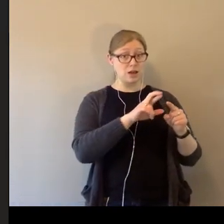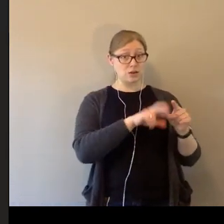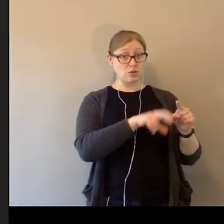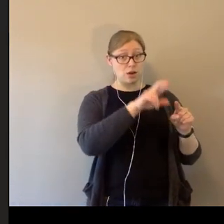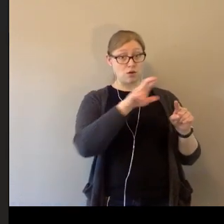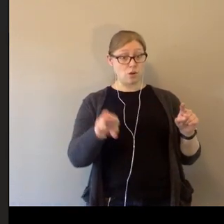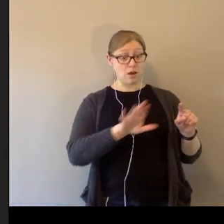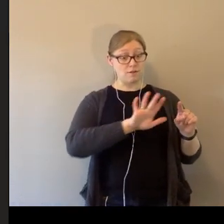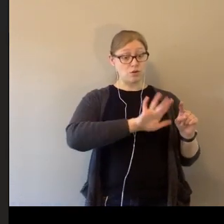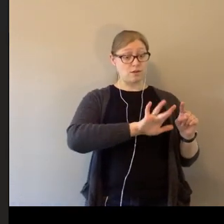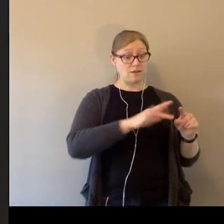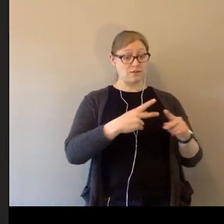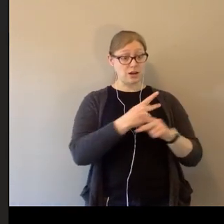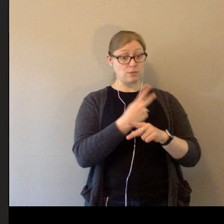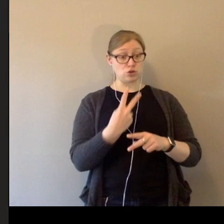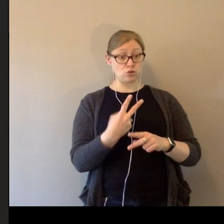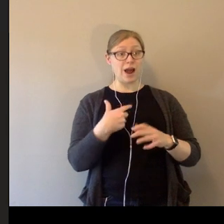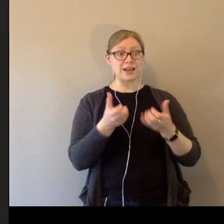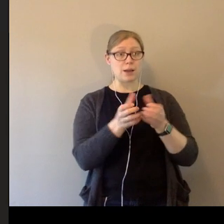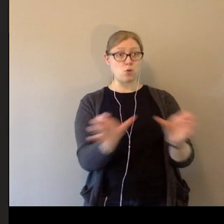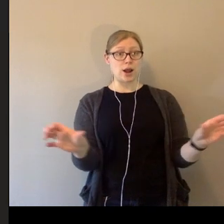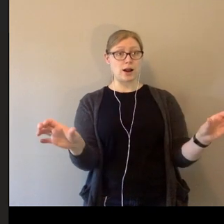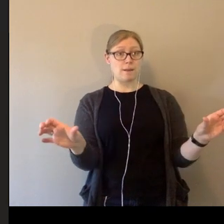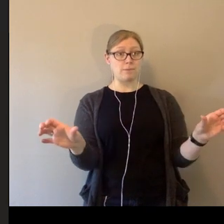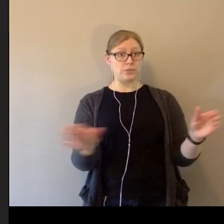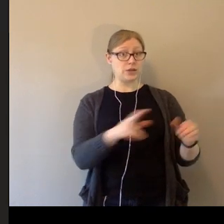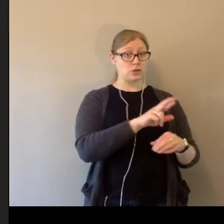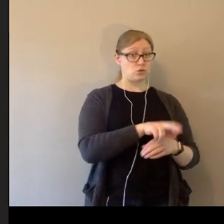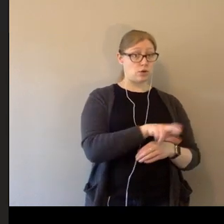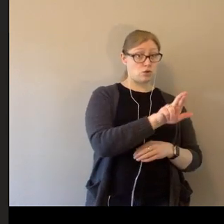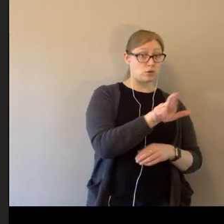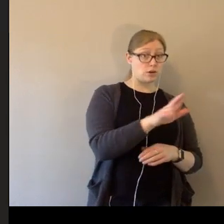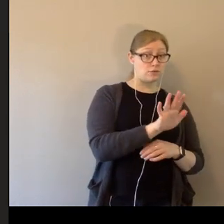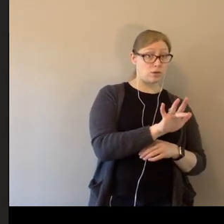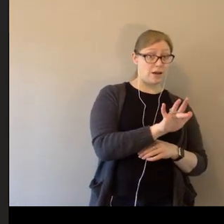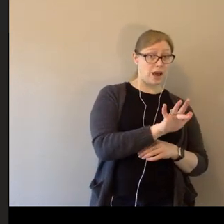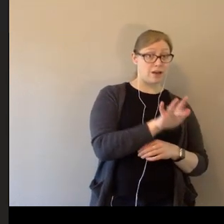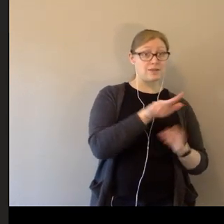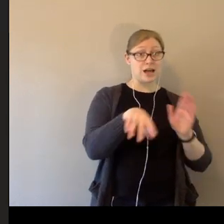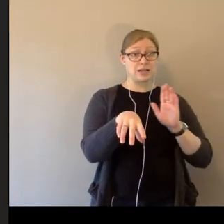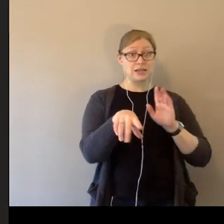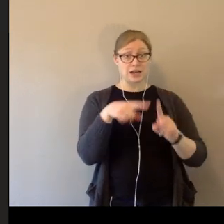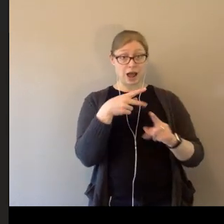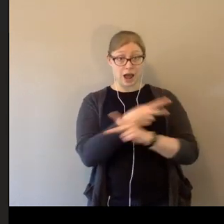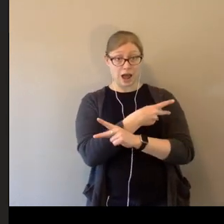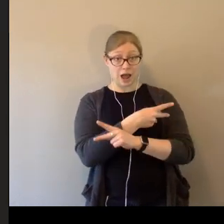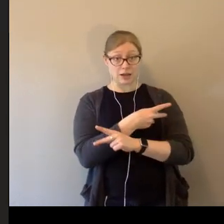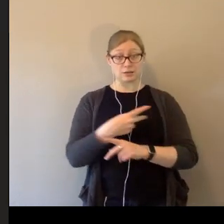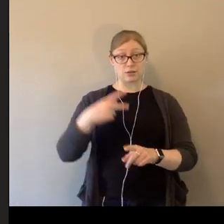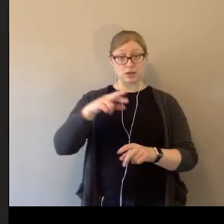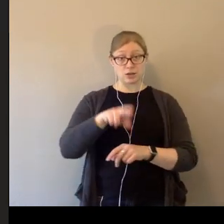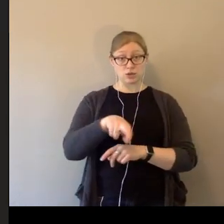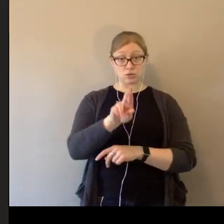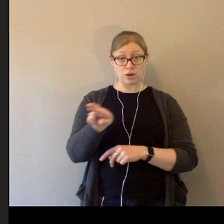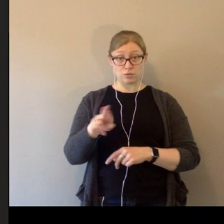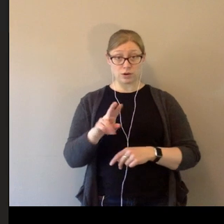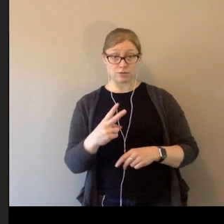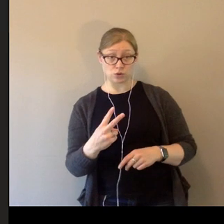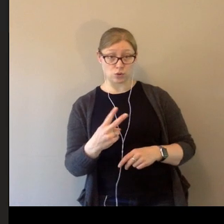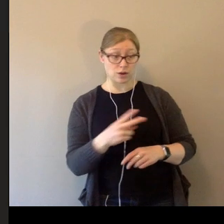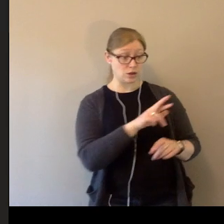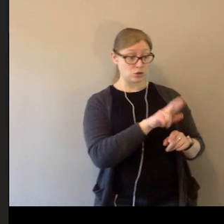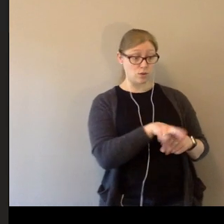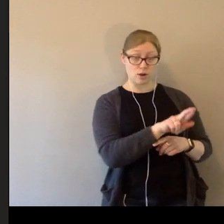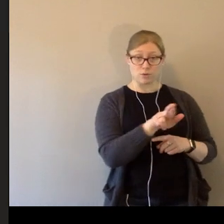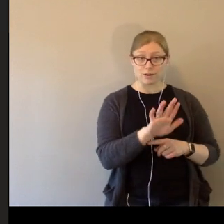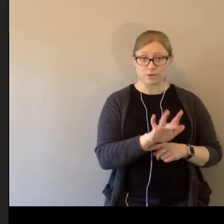apart. And so this will be the square root of 25 times the square root of 2. I know the square root of 25, that's 5. And so